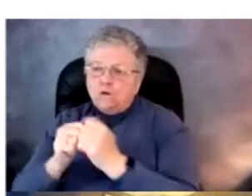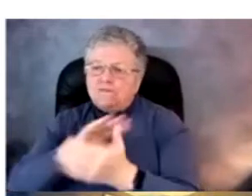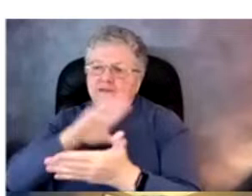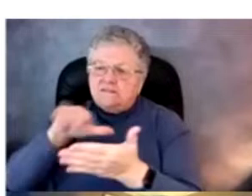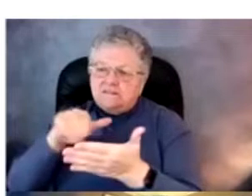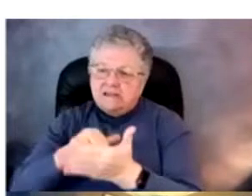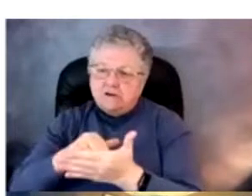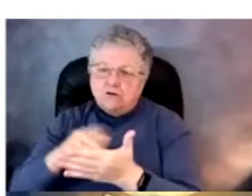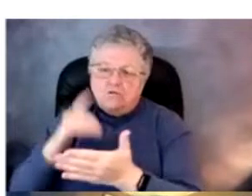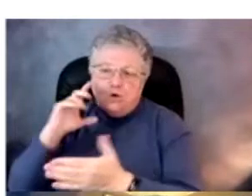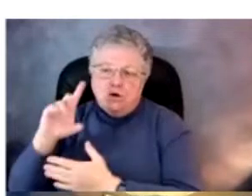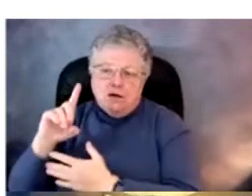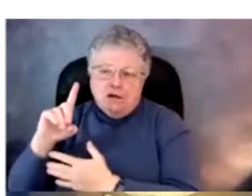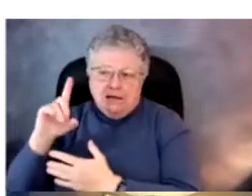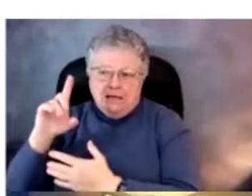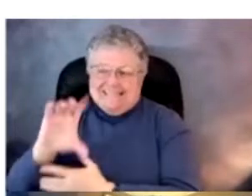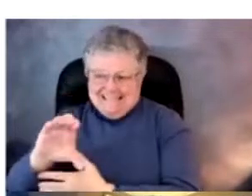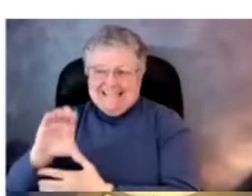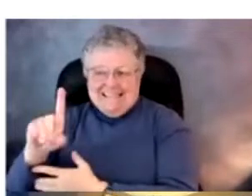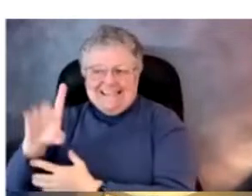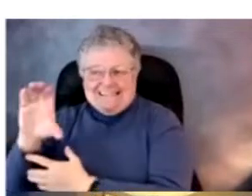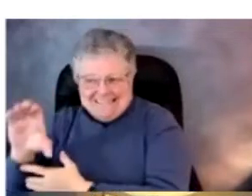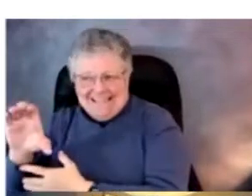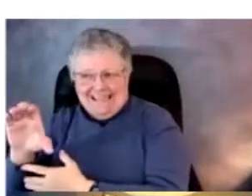Control and Centers for Medicare and